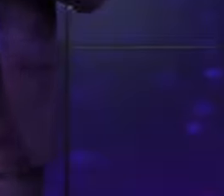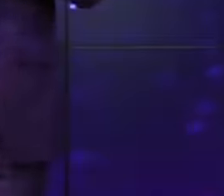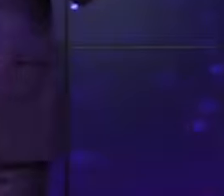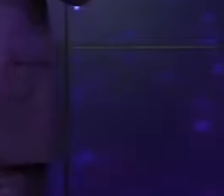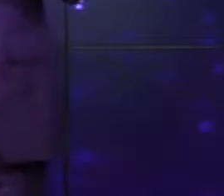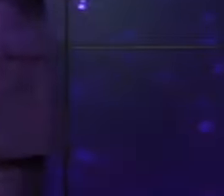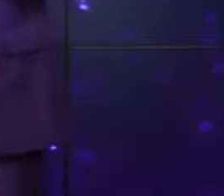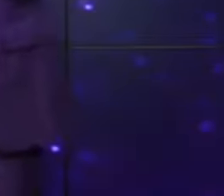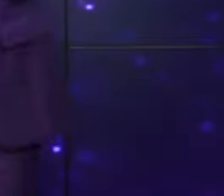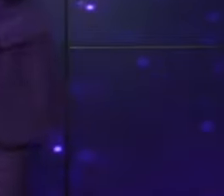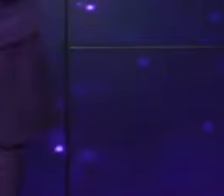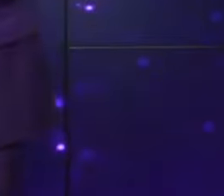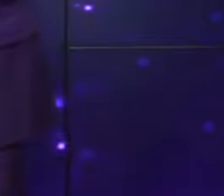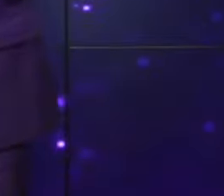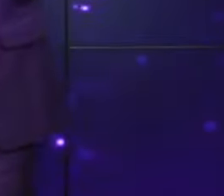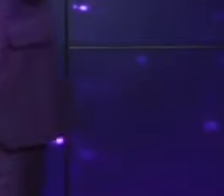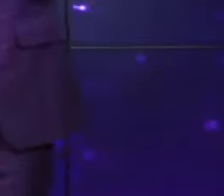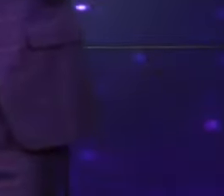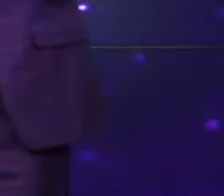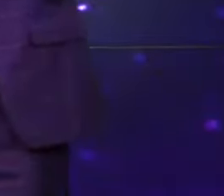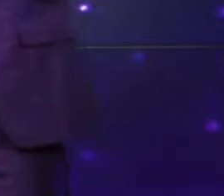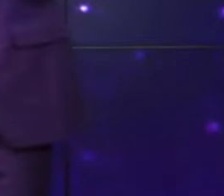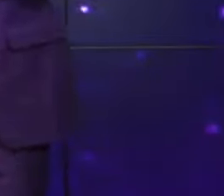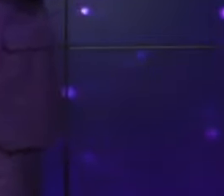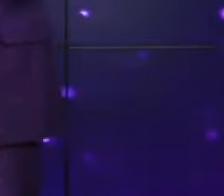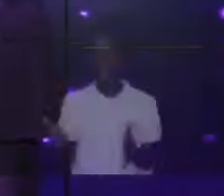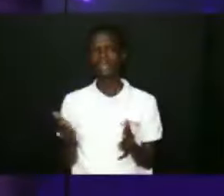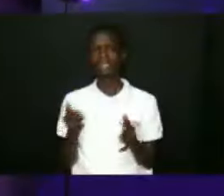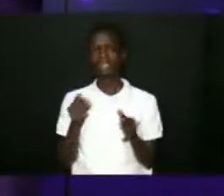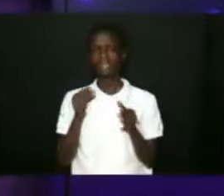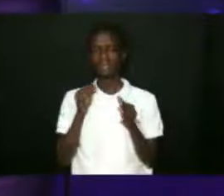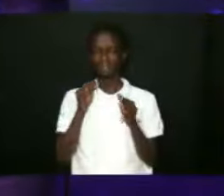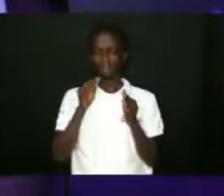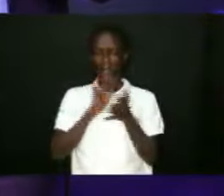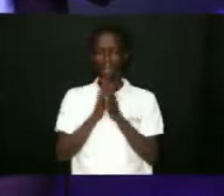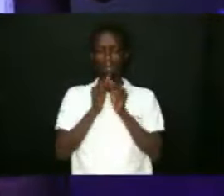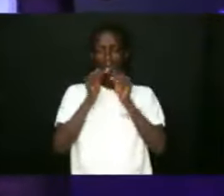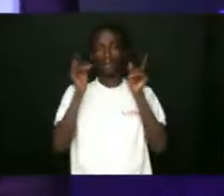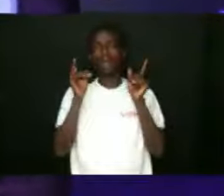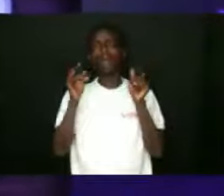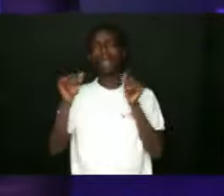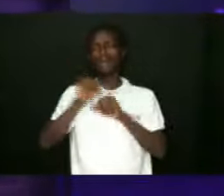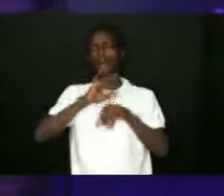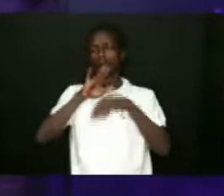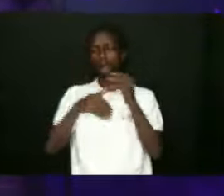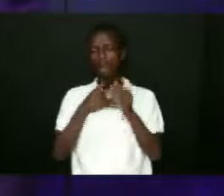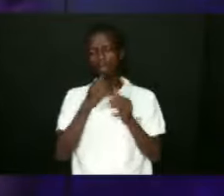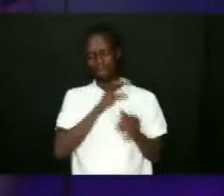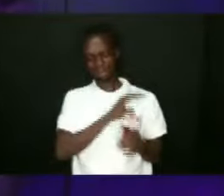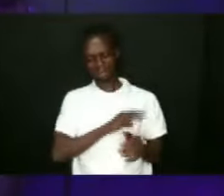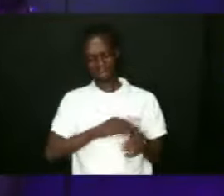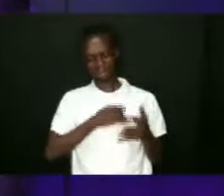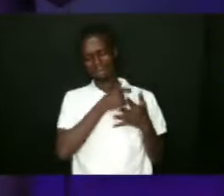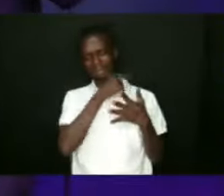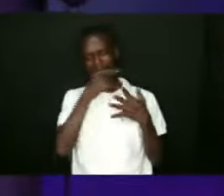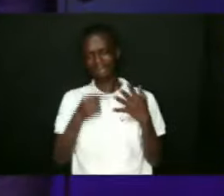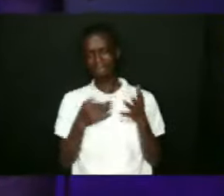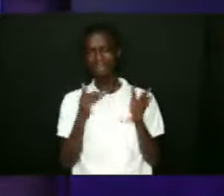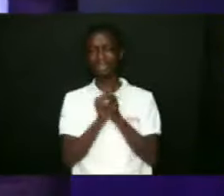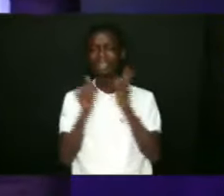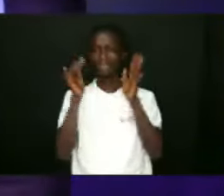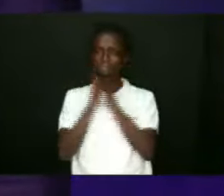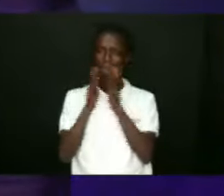And also start to be conscious about it. I want us to pray tonight.